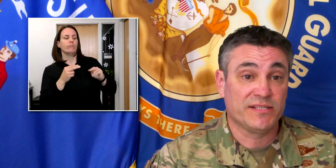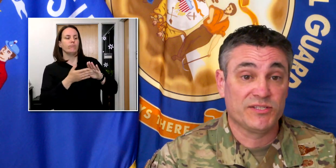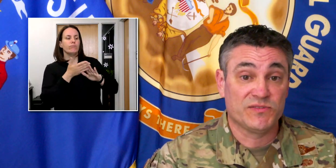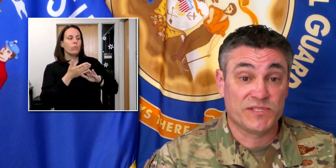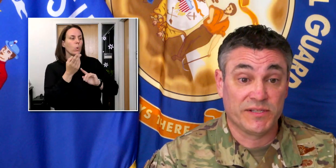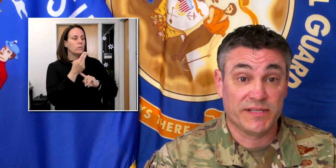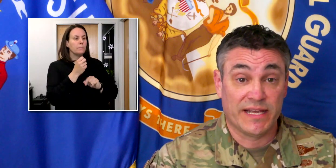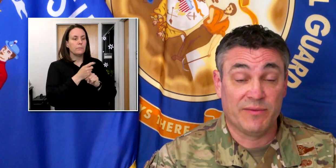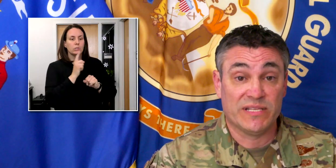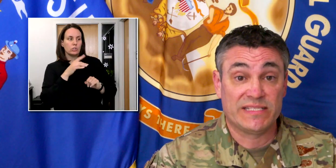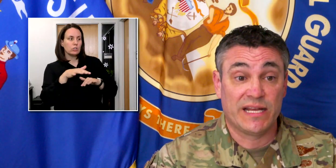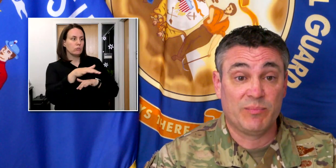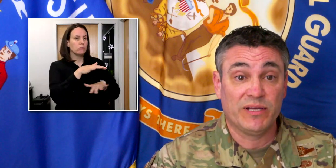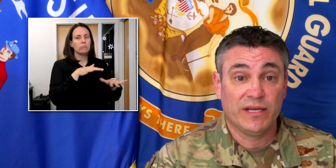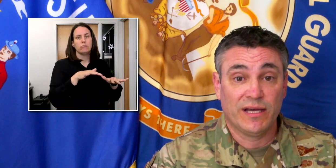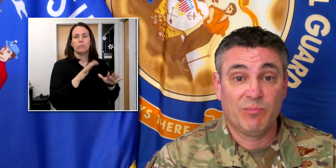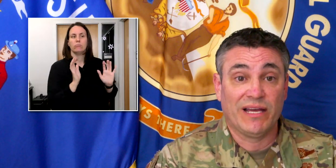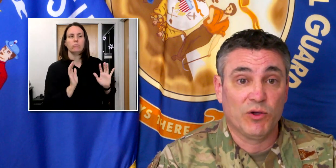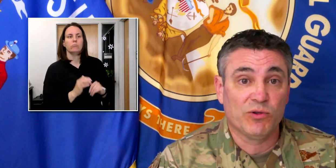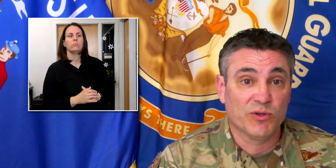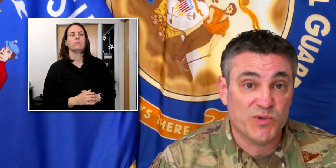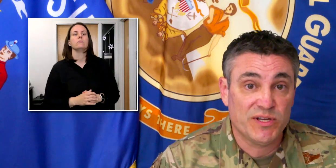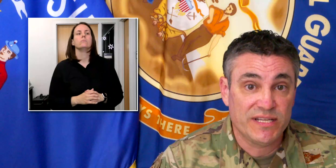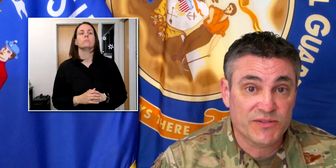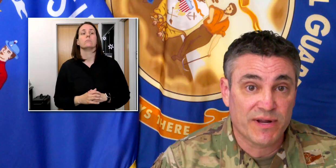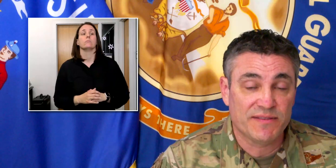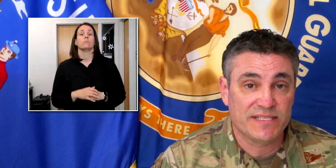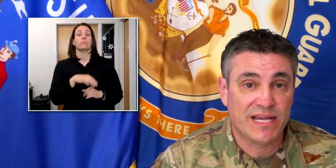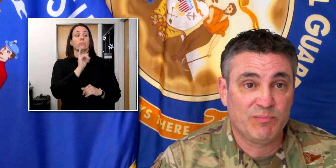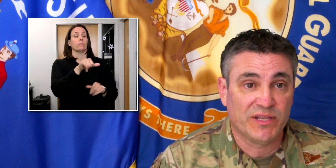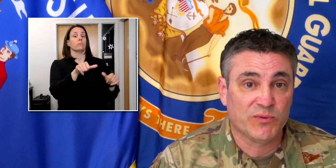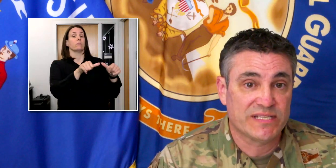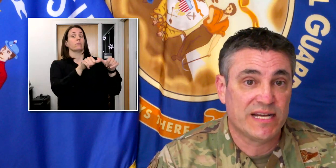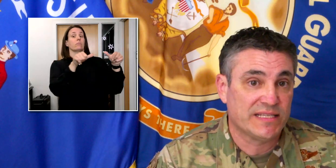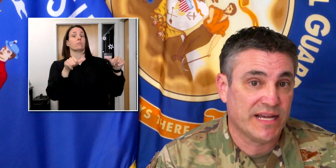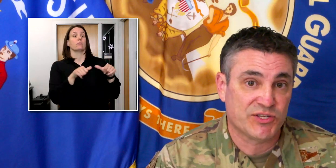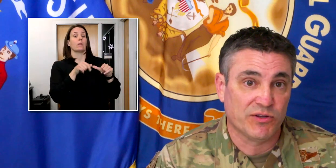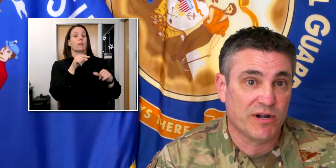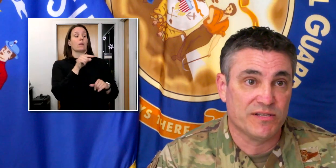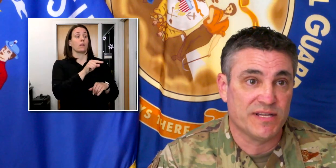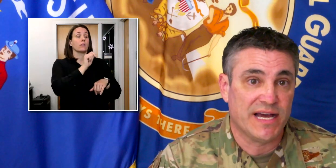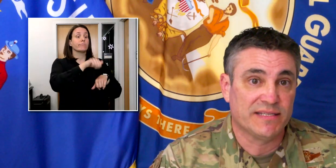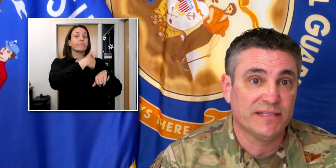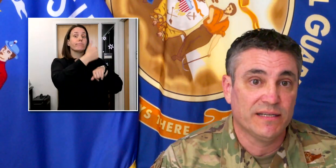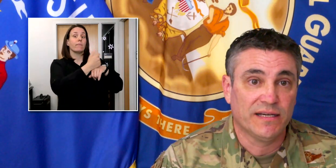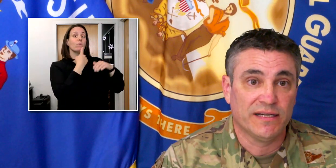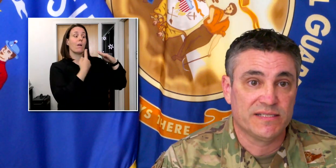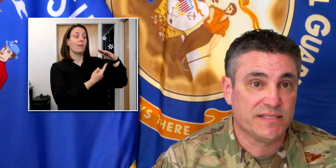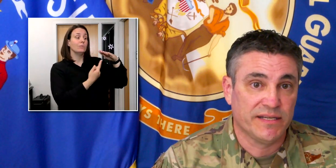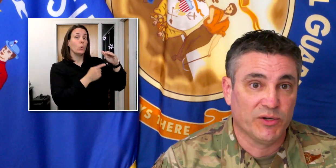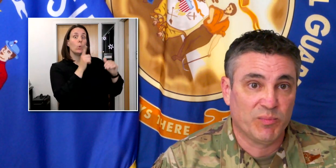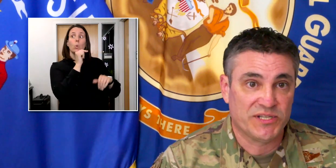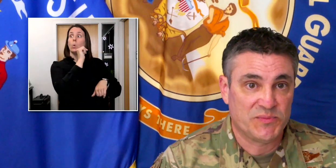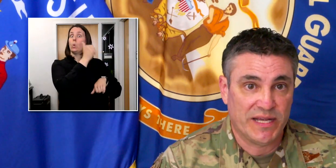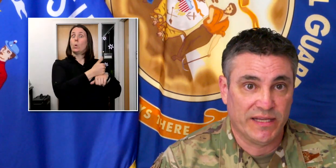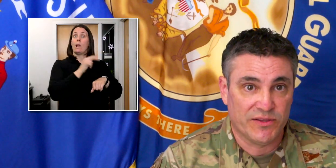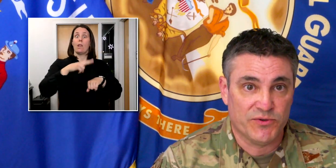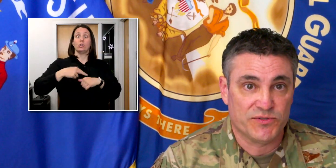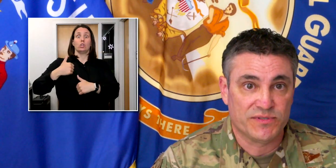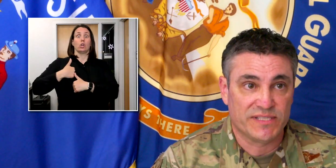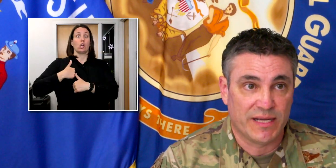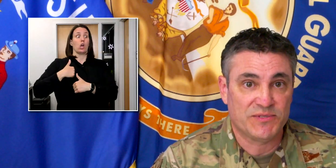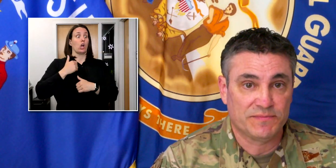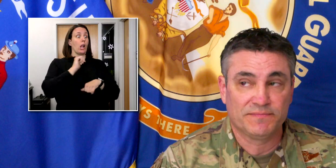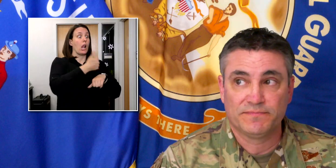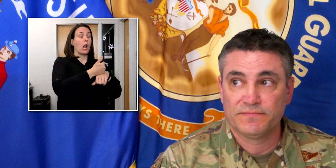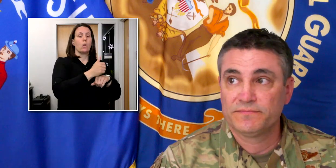other isolation facilities that have been set up by local communities around the state, but the Wisconsin National Guard is not assisting or participating in